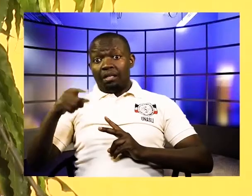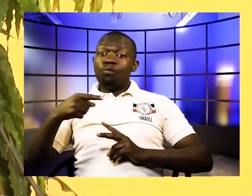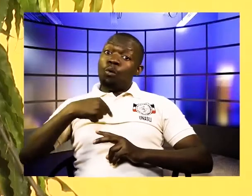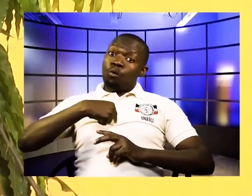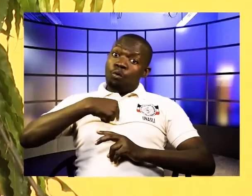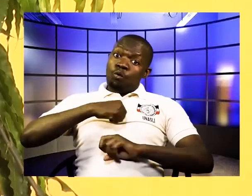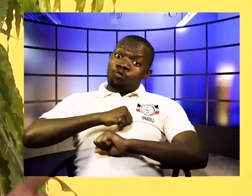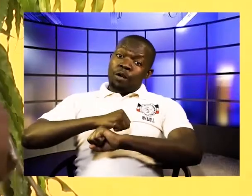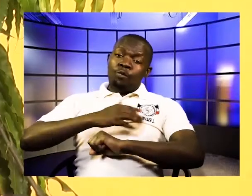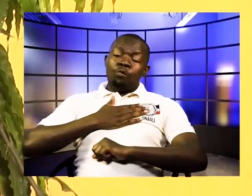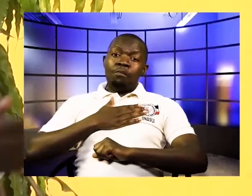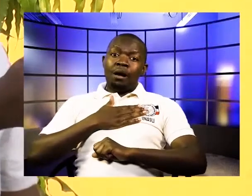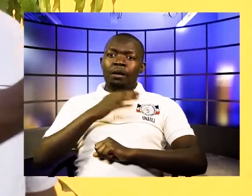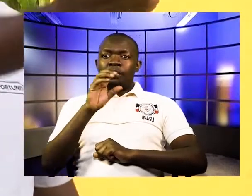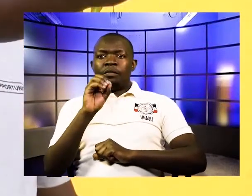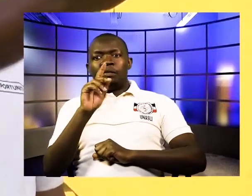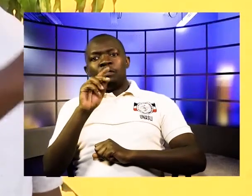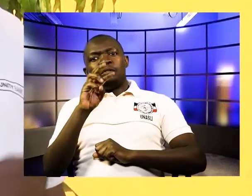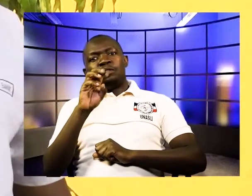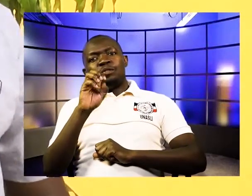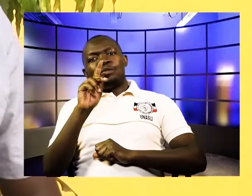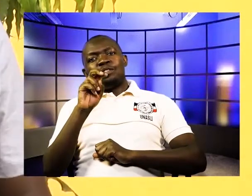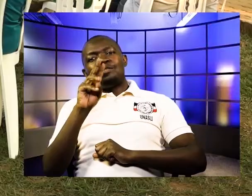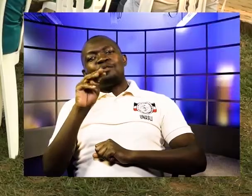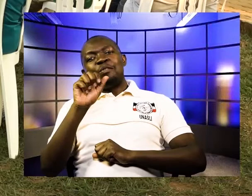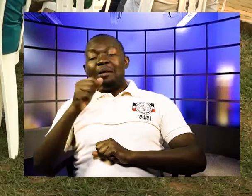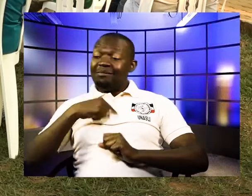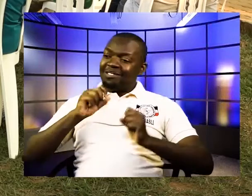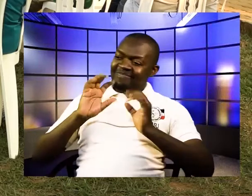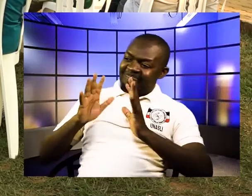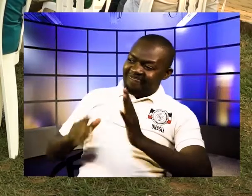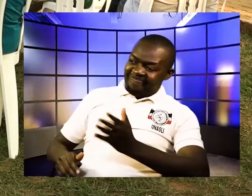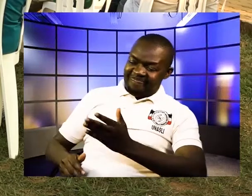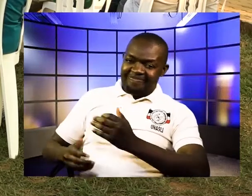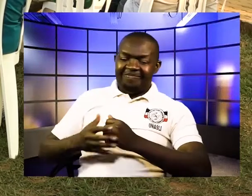Okwekuma. Okay. Thank you so much. Let's clap for her.